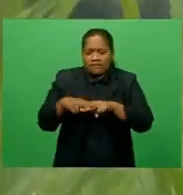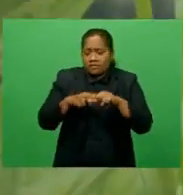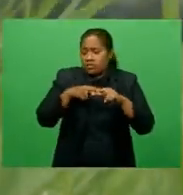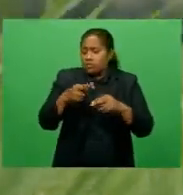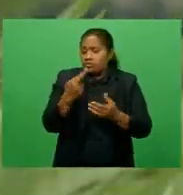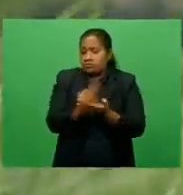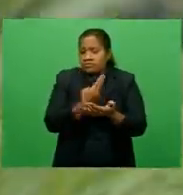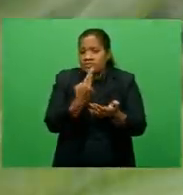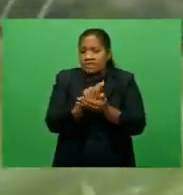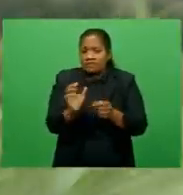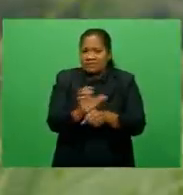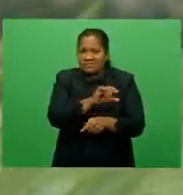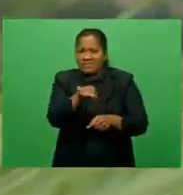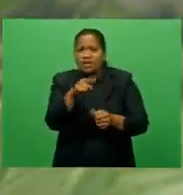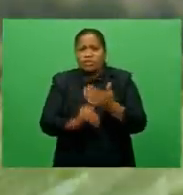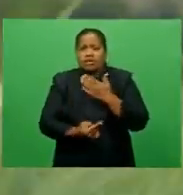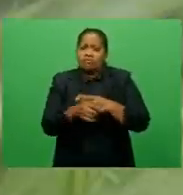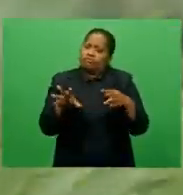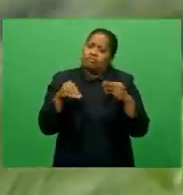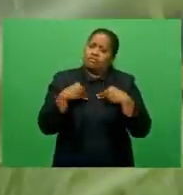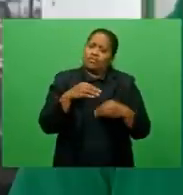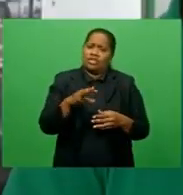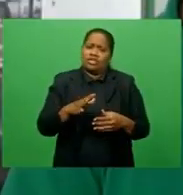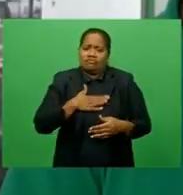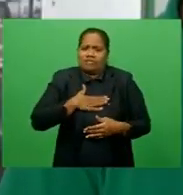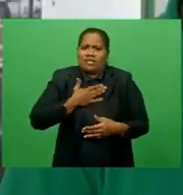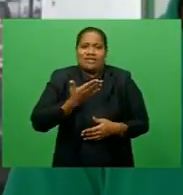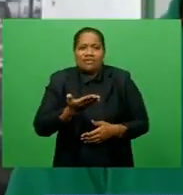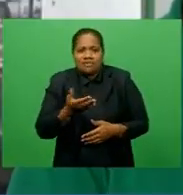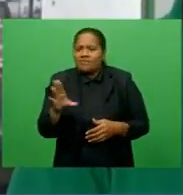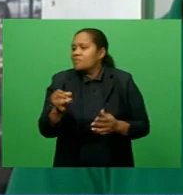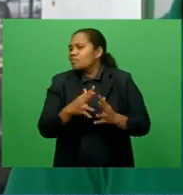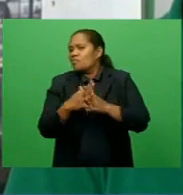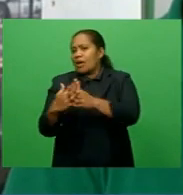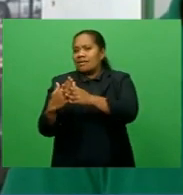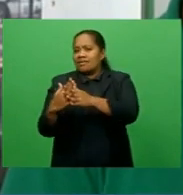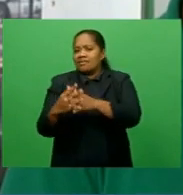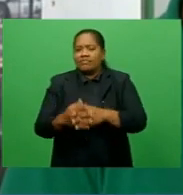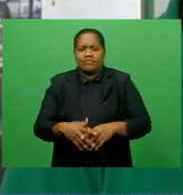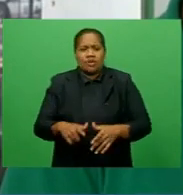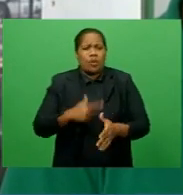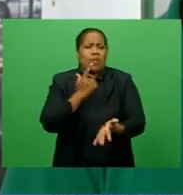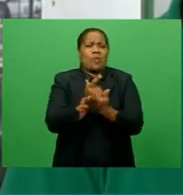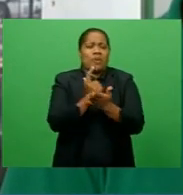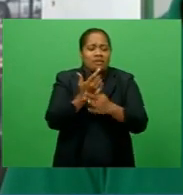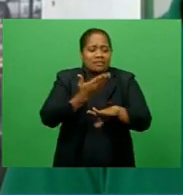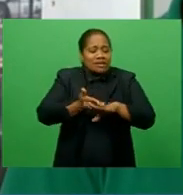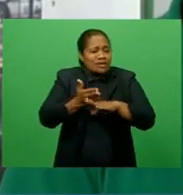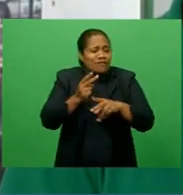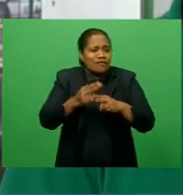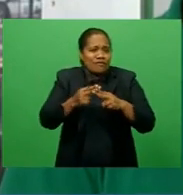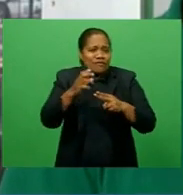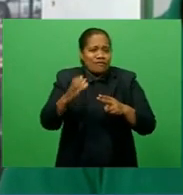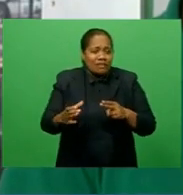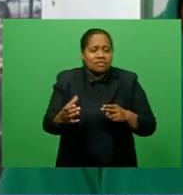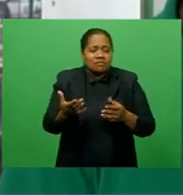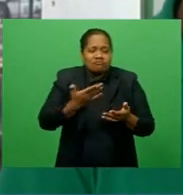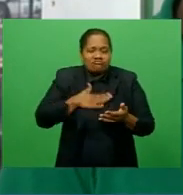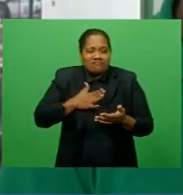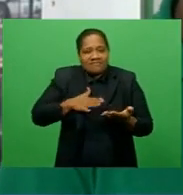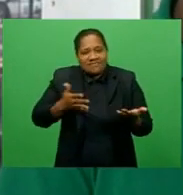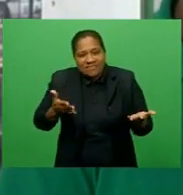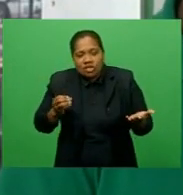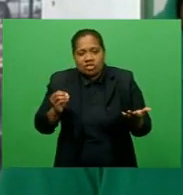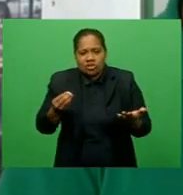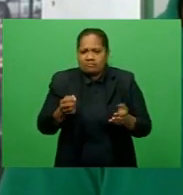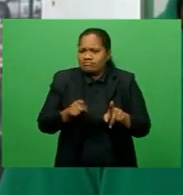Limited receiving many interests from the Western Division. There's a lot of new farmers coming in, and mostly some people have lost